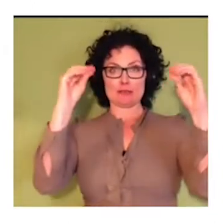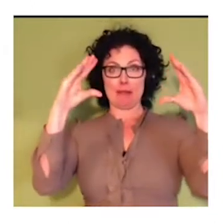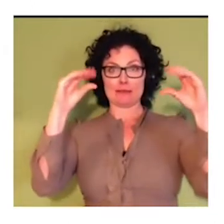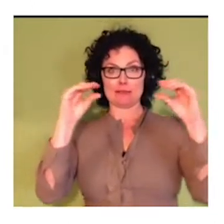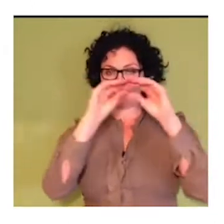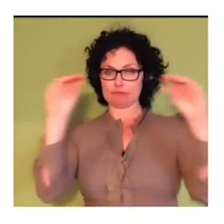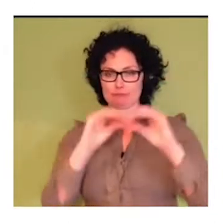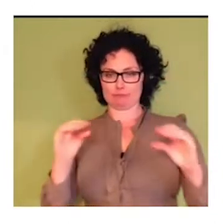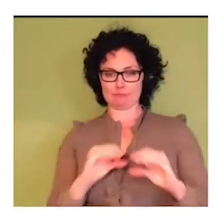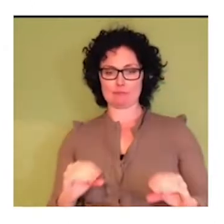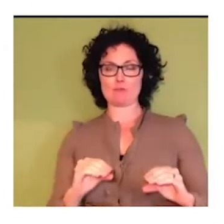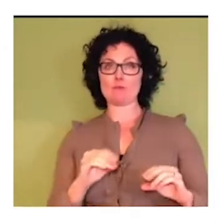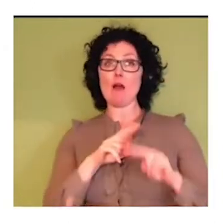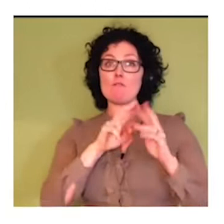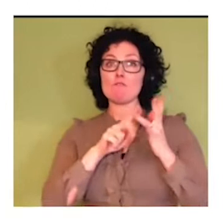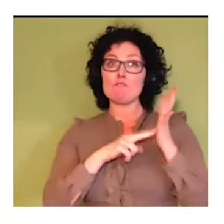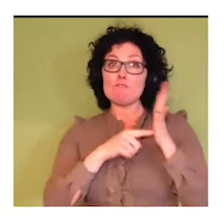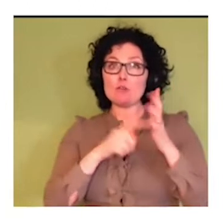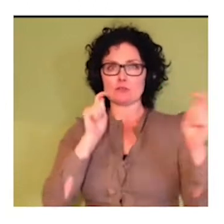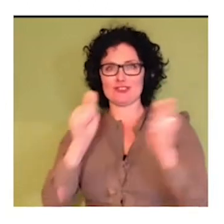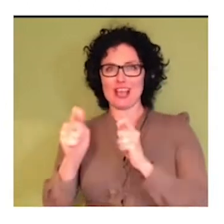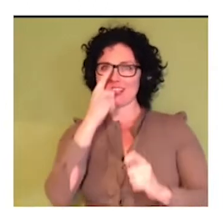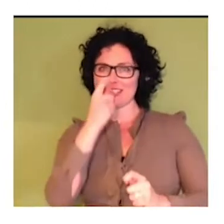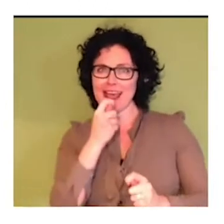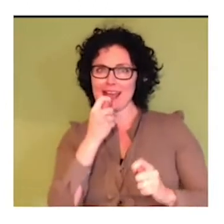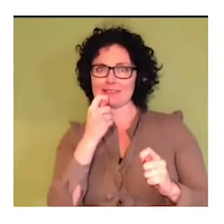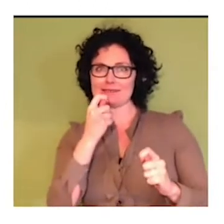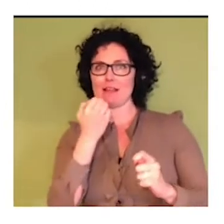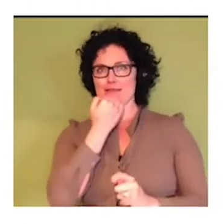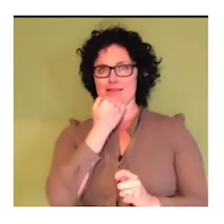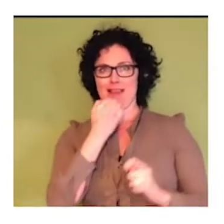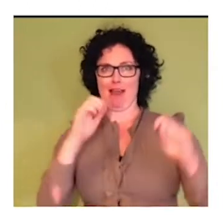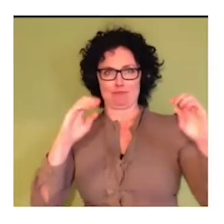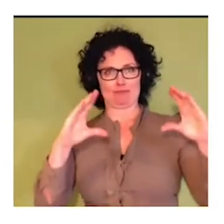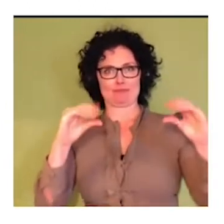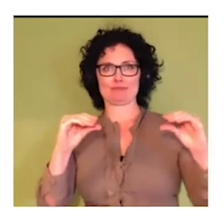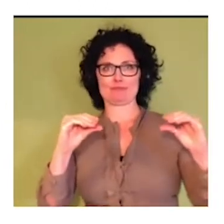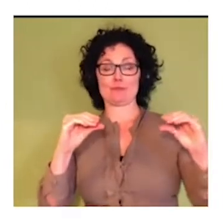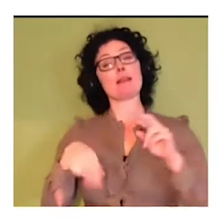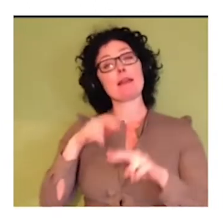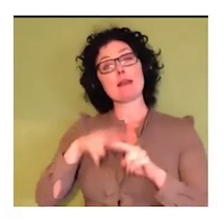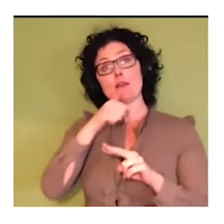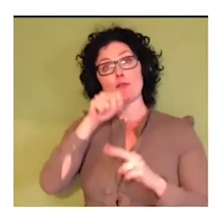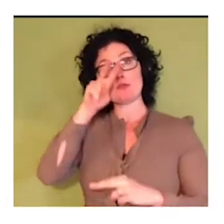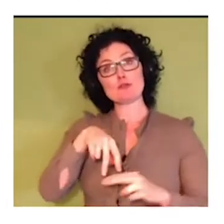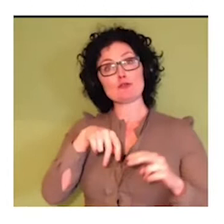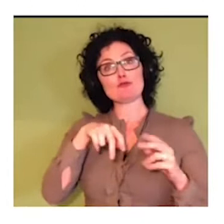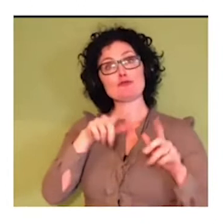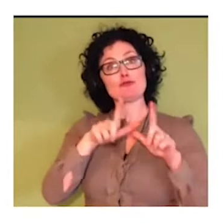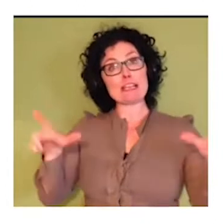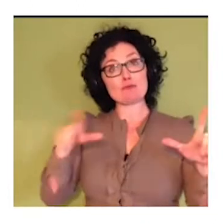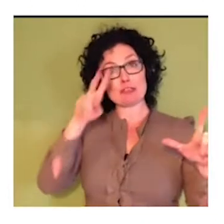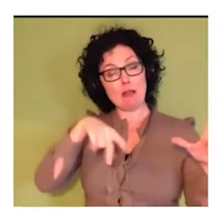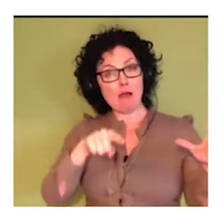choose a preferred font and adjust the font size. And for people using a screen reader, well, if they have familiar commands they're used